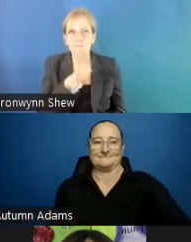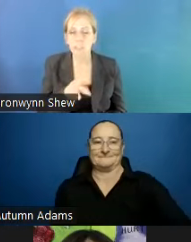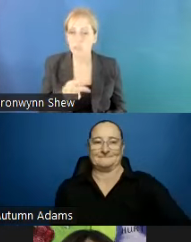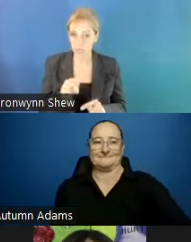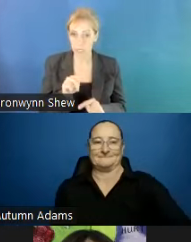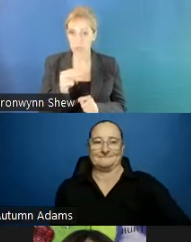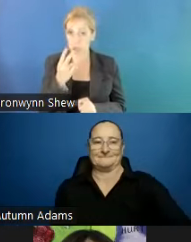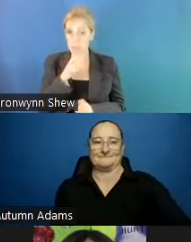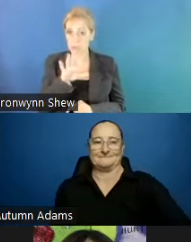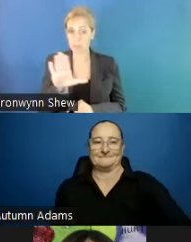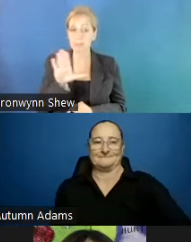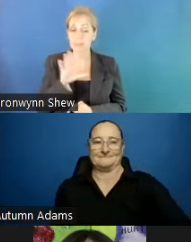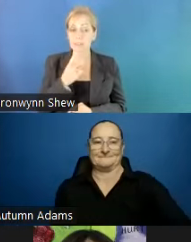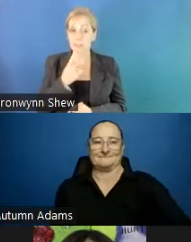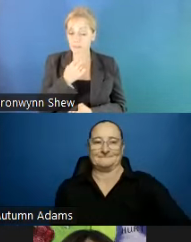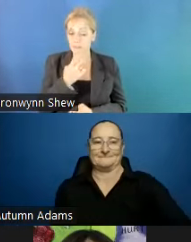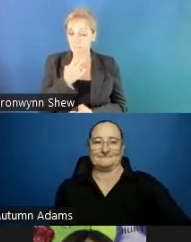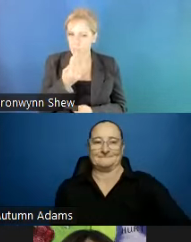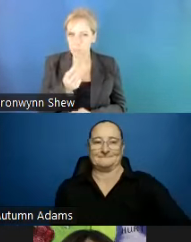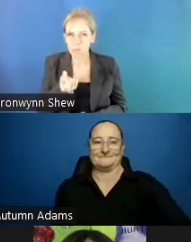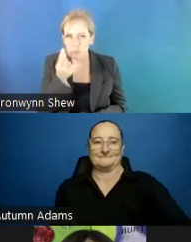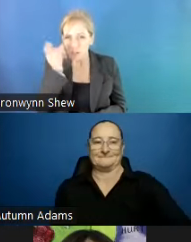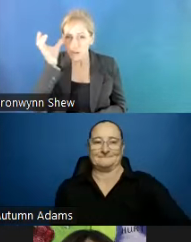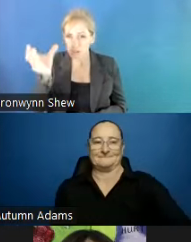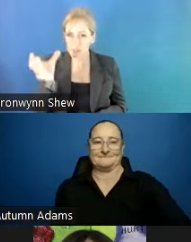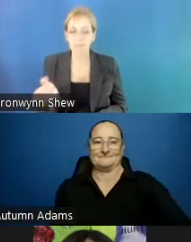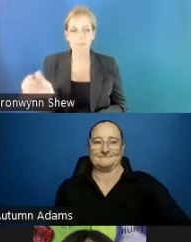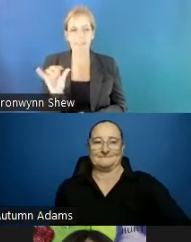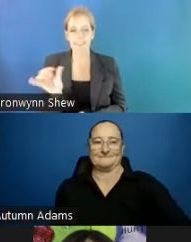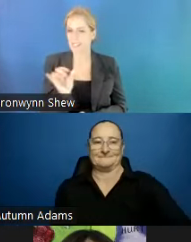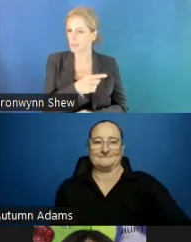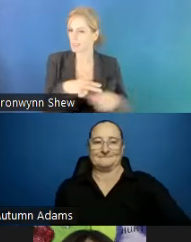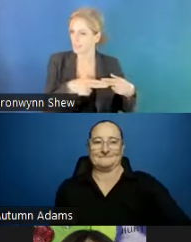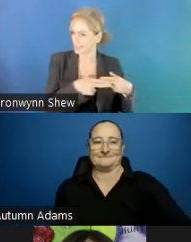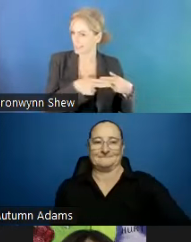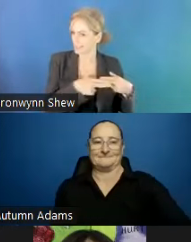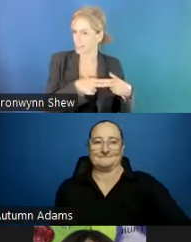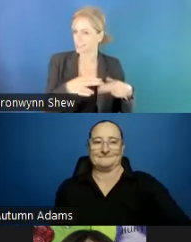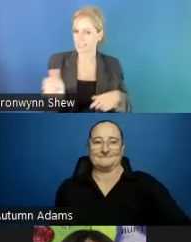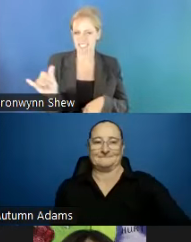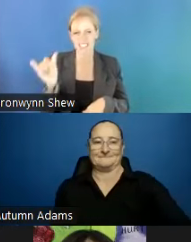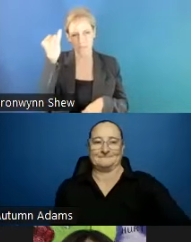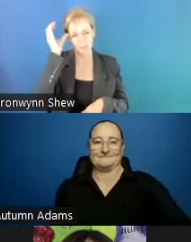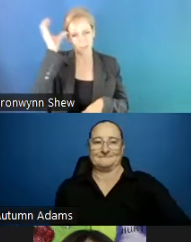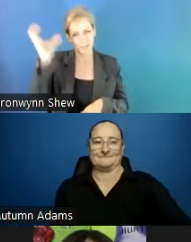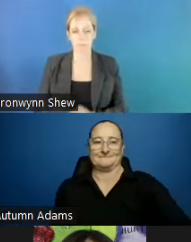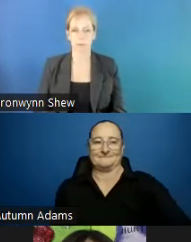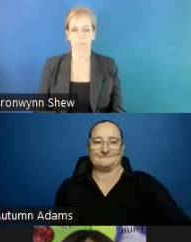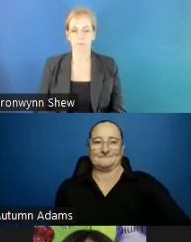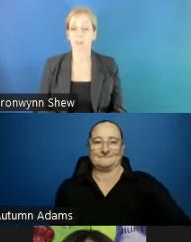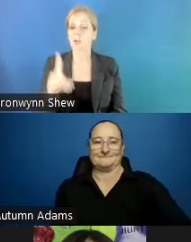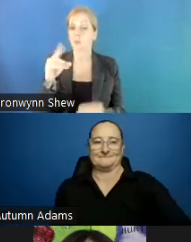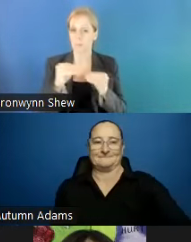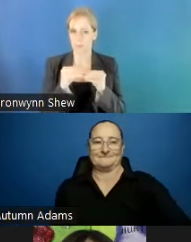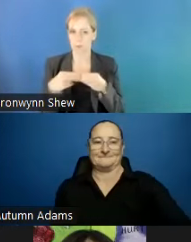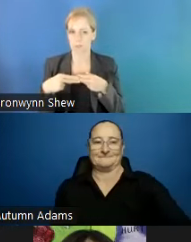get the concept, it's the same idea as these slides. Let's do one more slide. Go ahead on the next